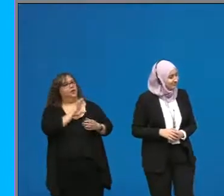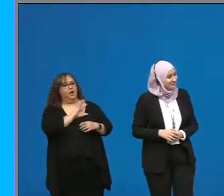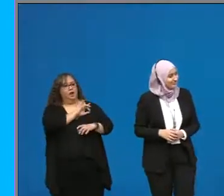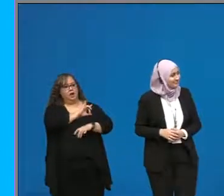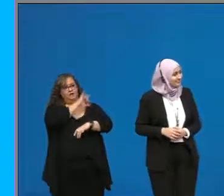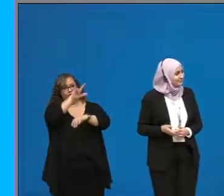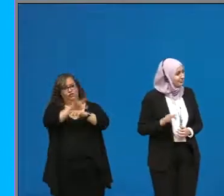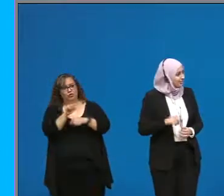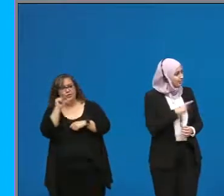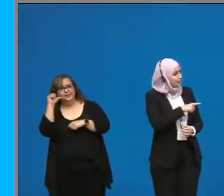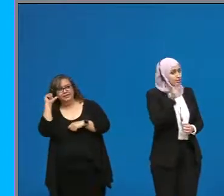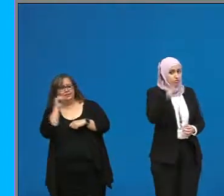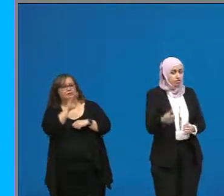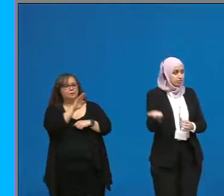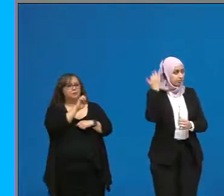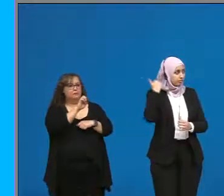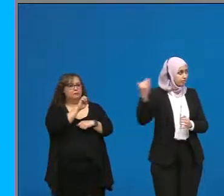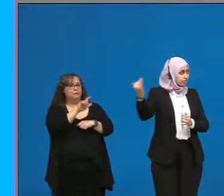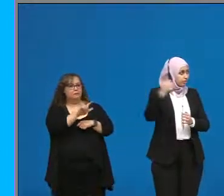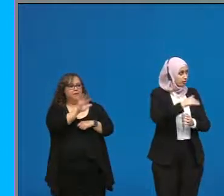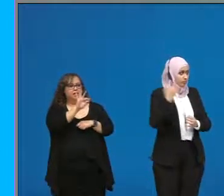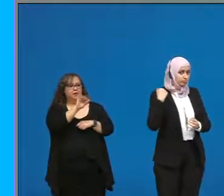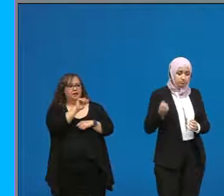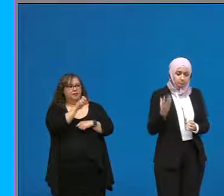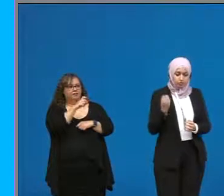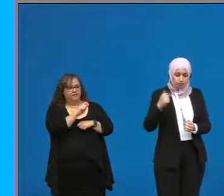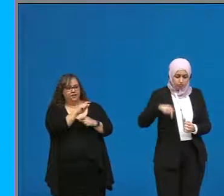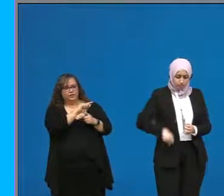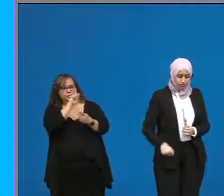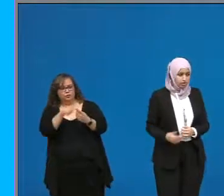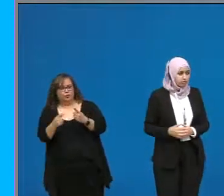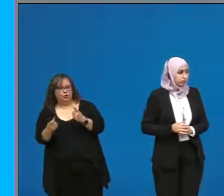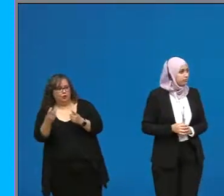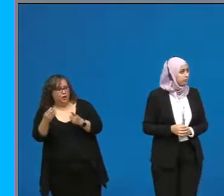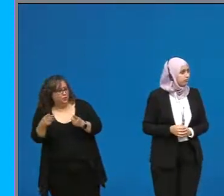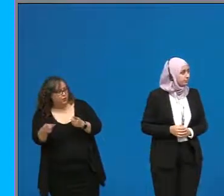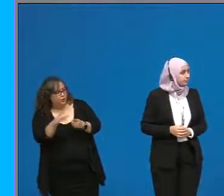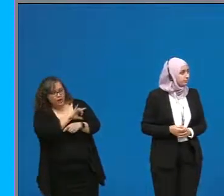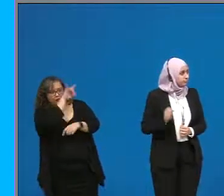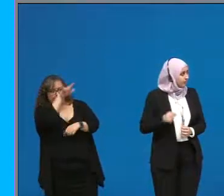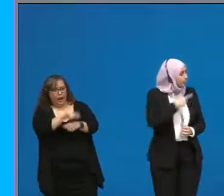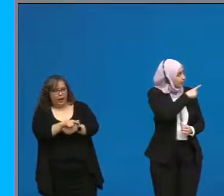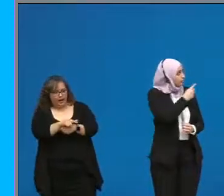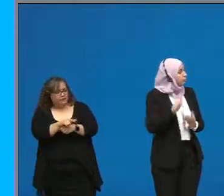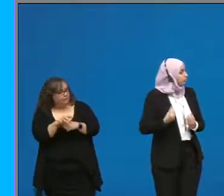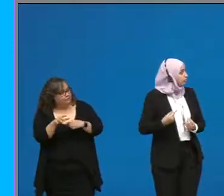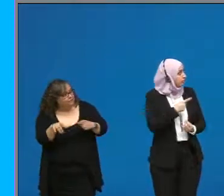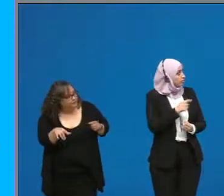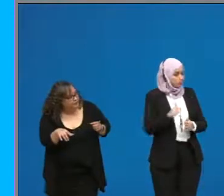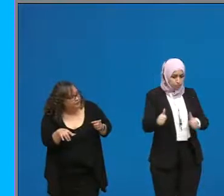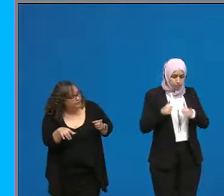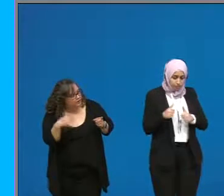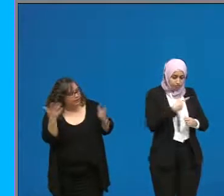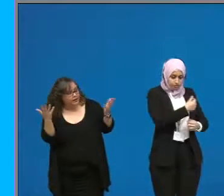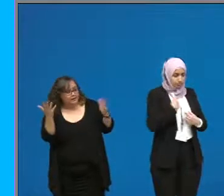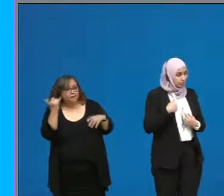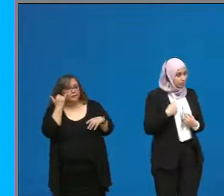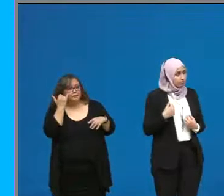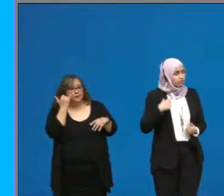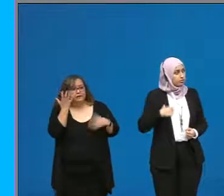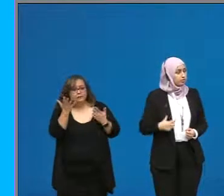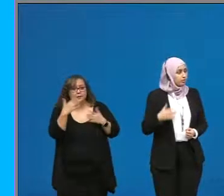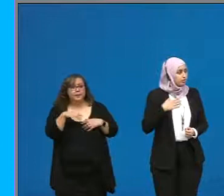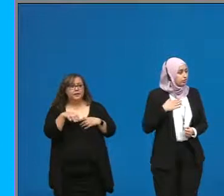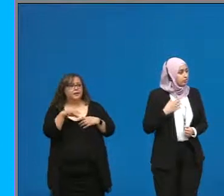What about me with my super duper luggage trolley? That's very useful to me. I wouldn't have thought about it at first glance. What about the FedEx